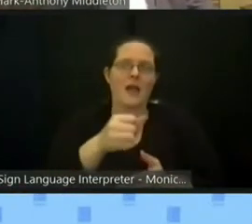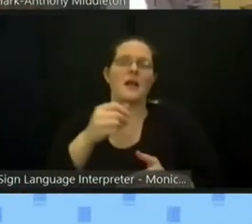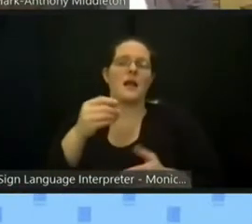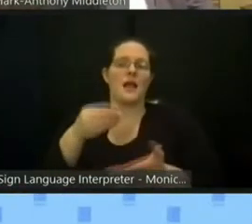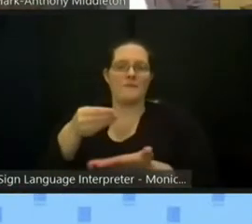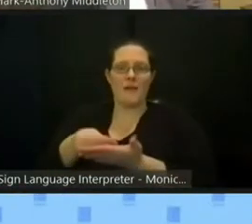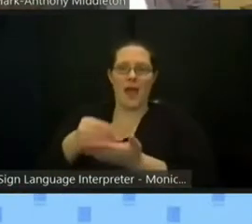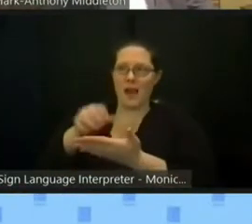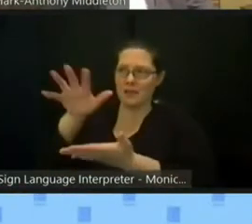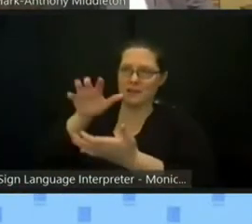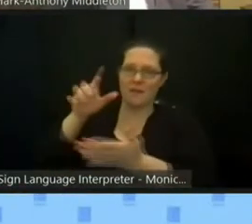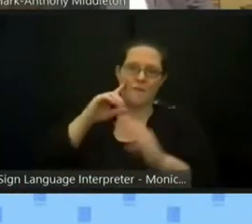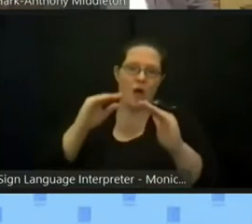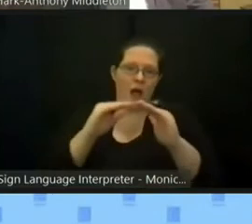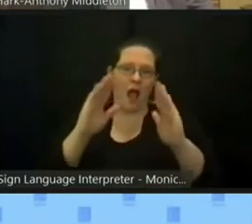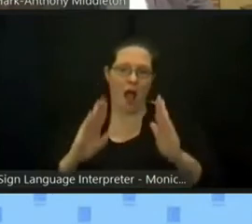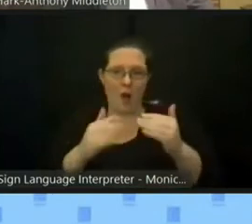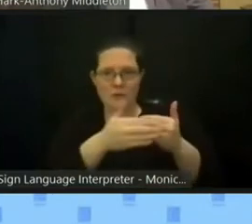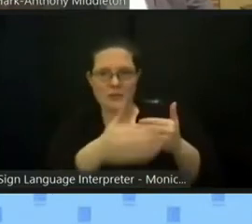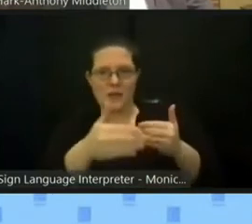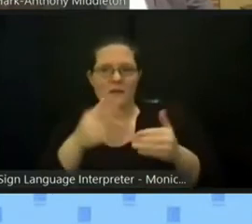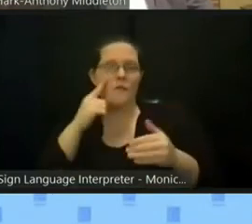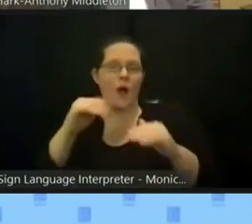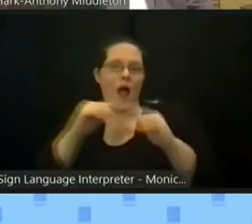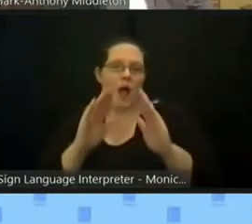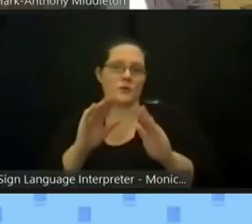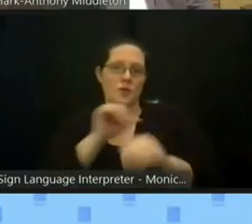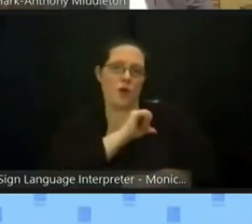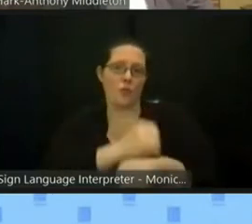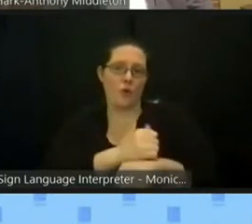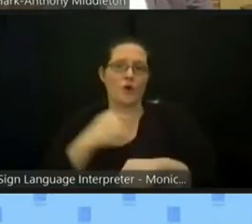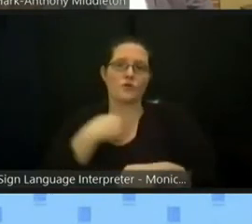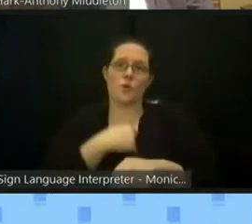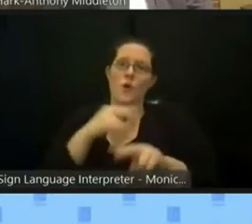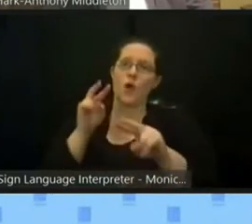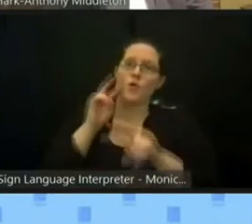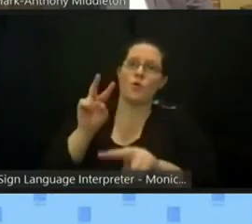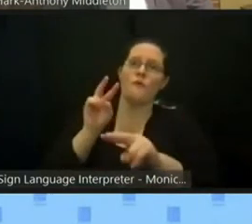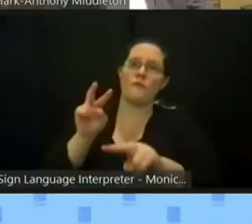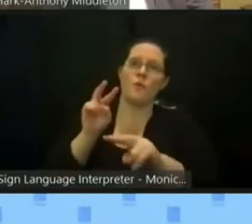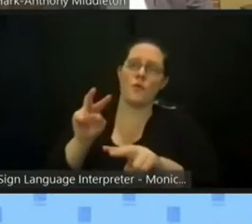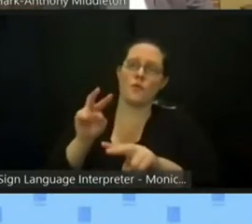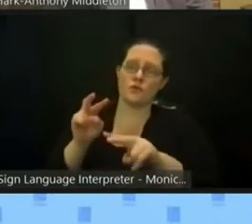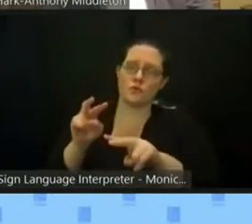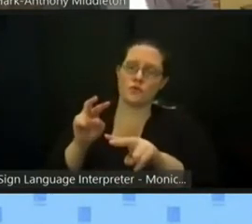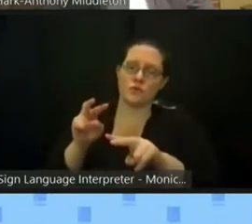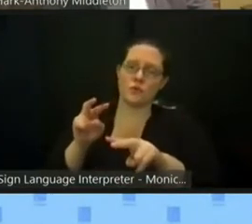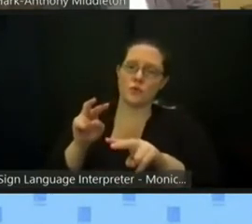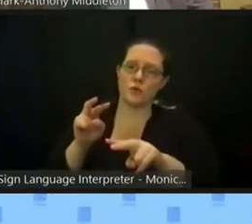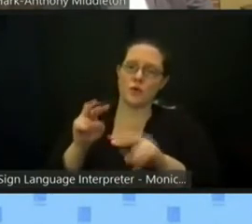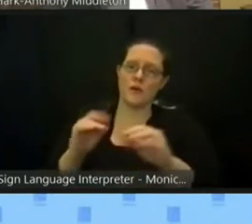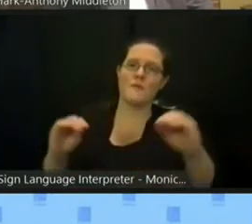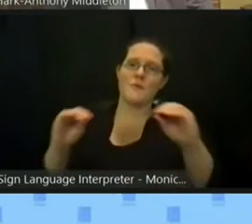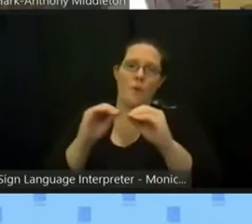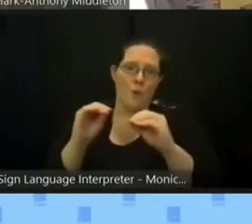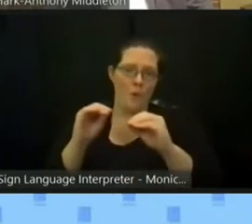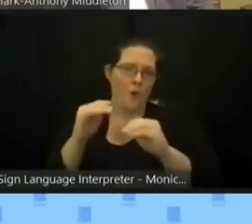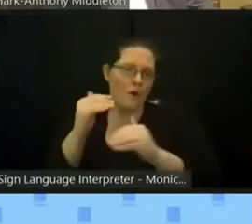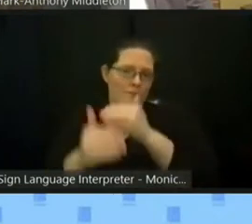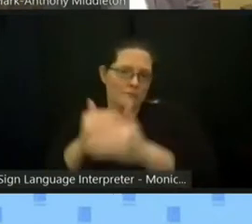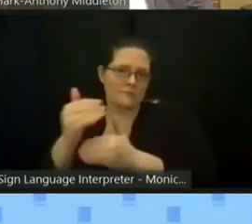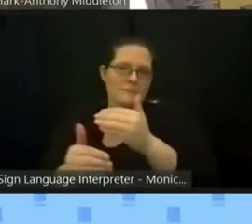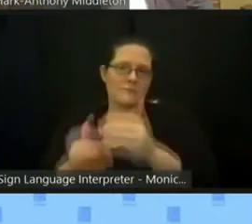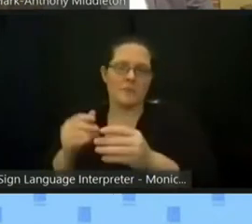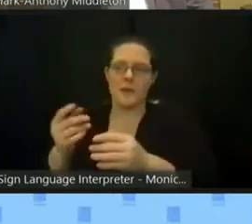the Housing Authority. And so we're looking forward to bringing the formal board that will help us